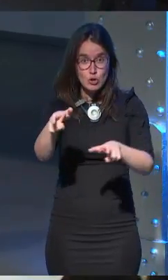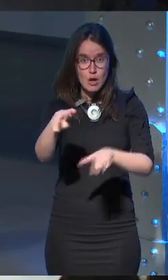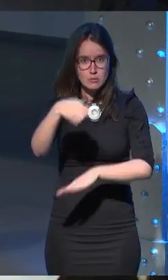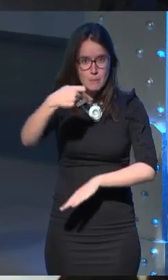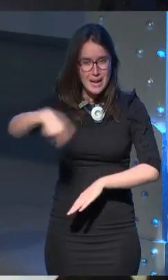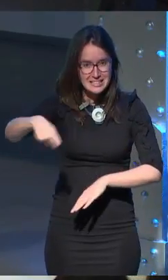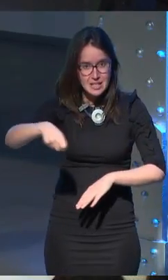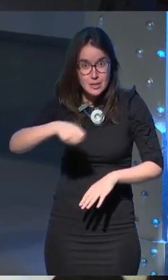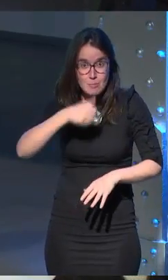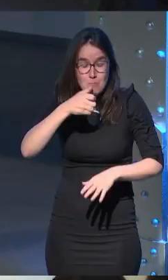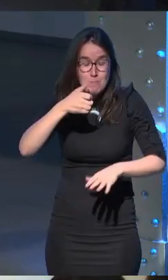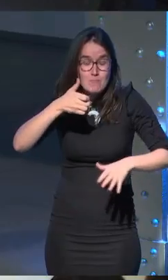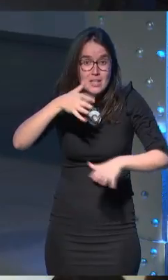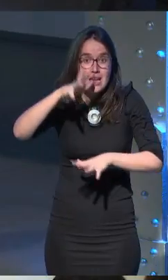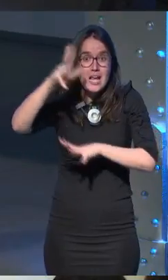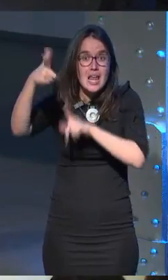that idea